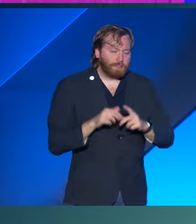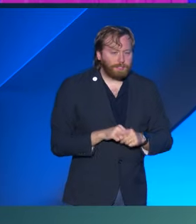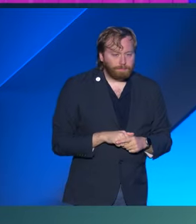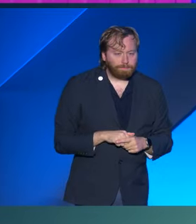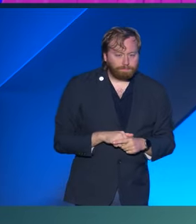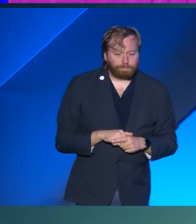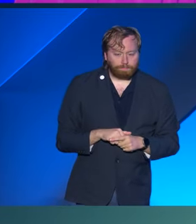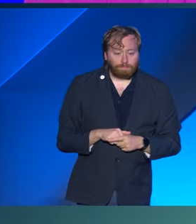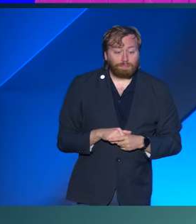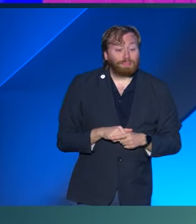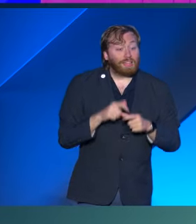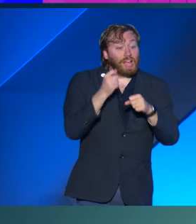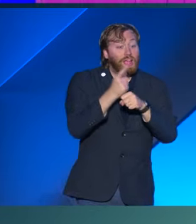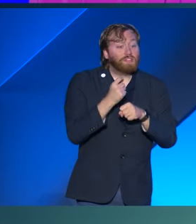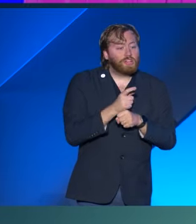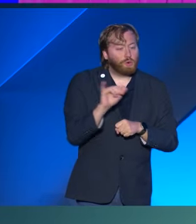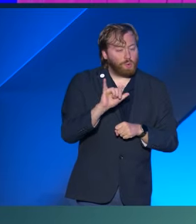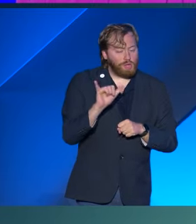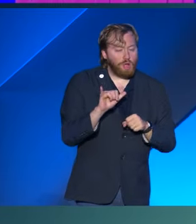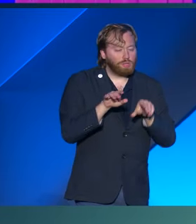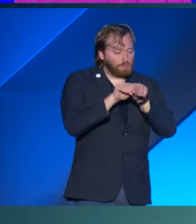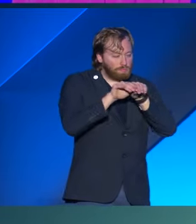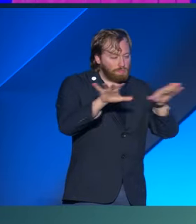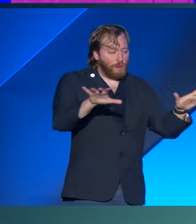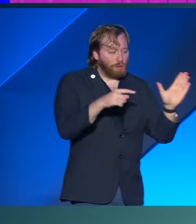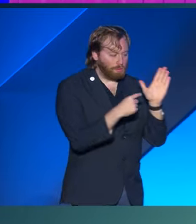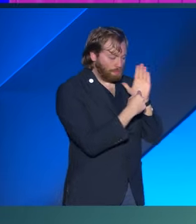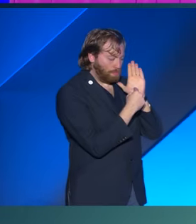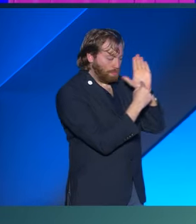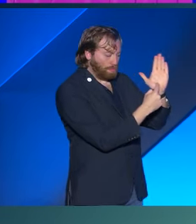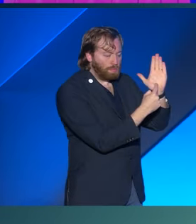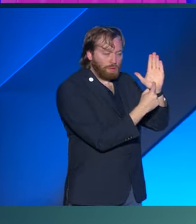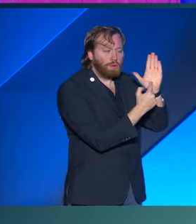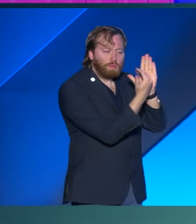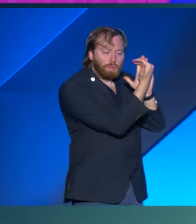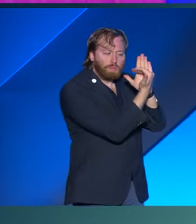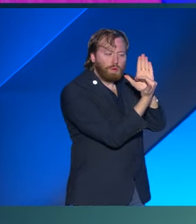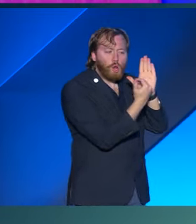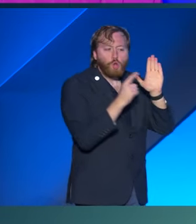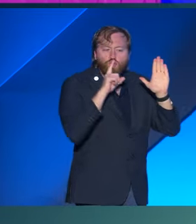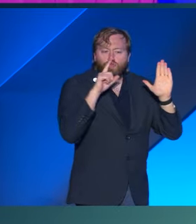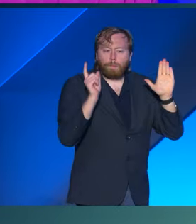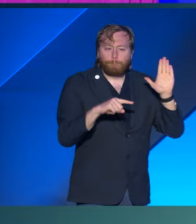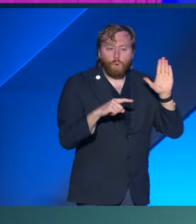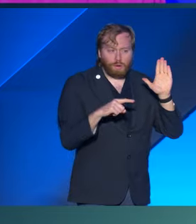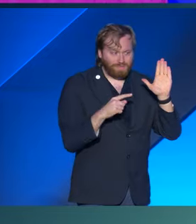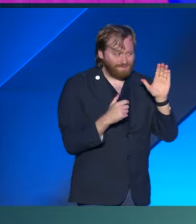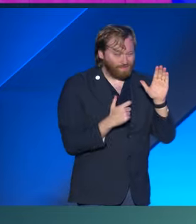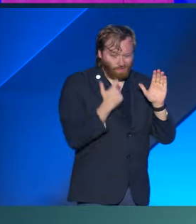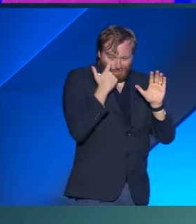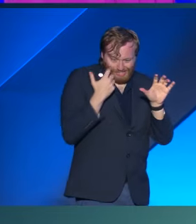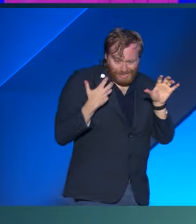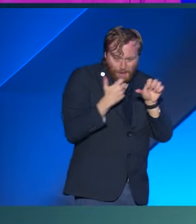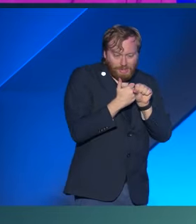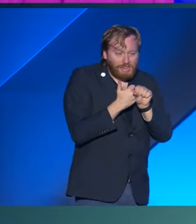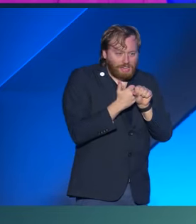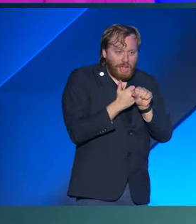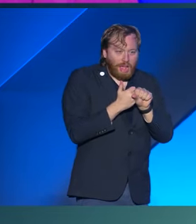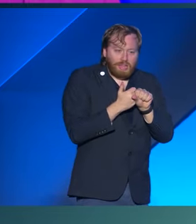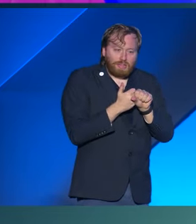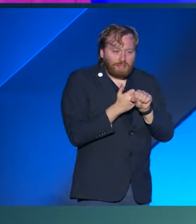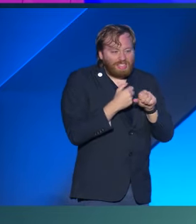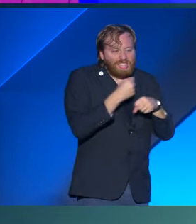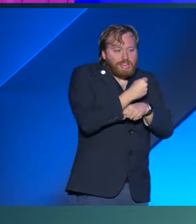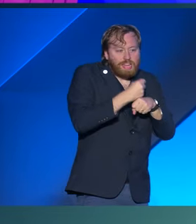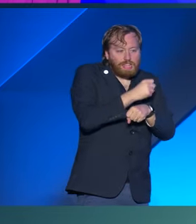Every year, we also publish our own DEIB plus report that includes our most up-to-date workforce demographics for the current